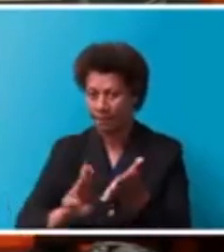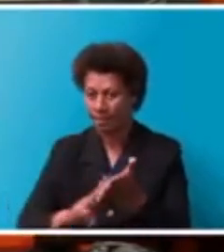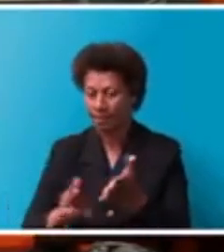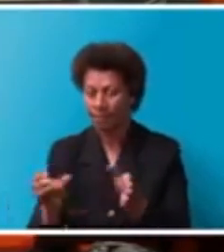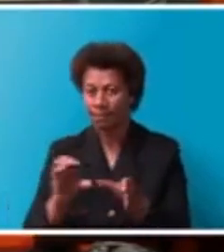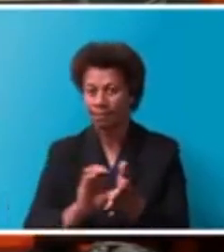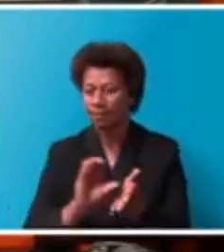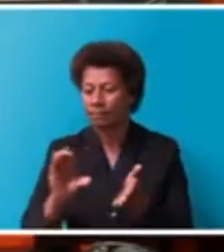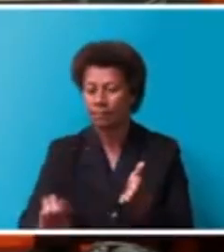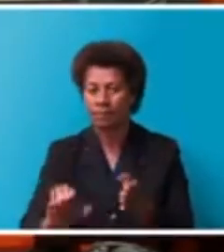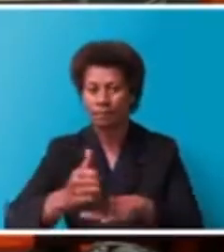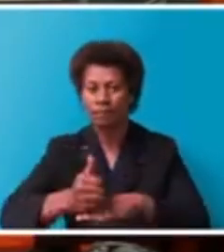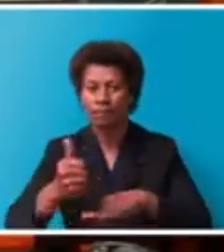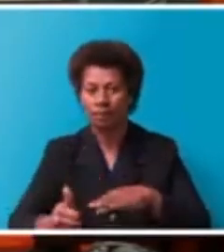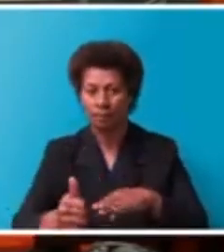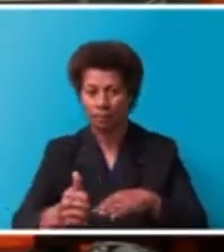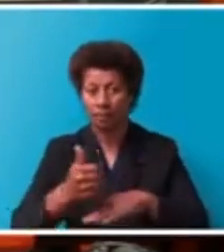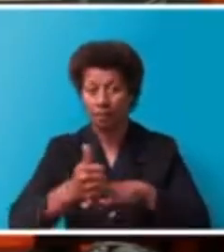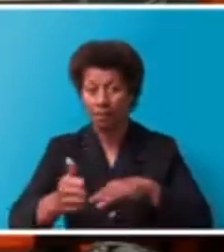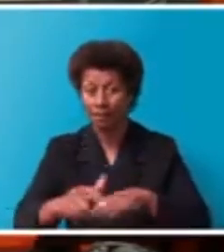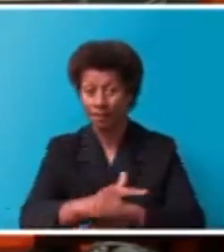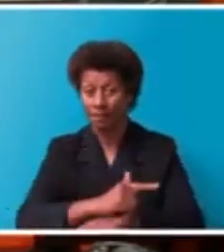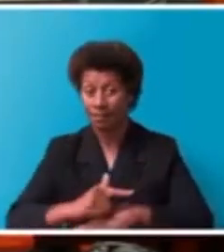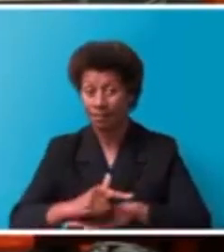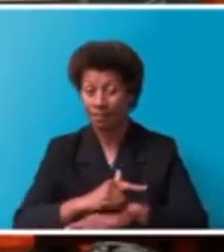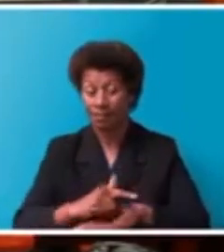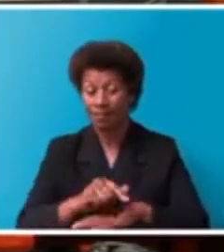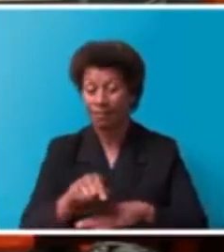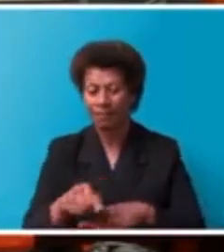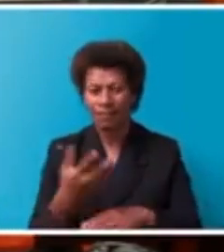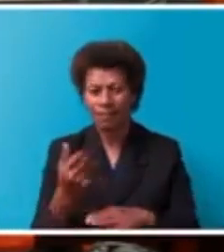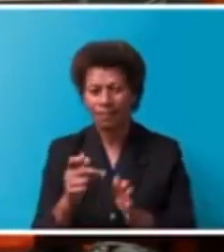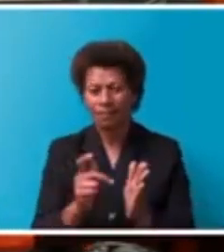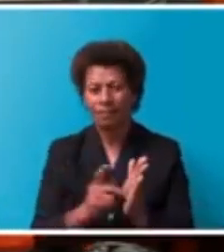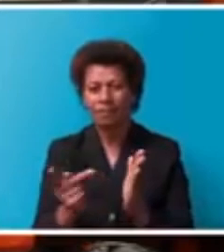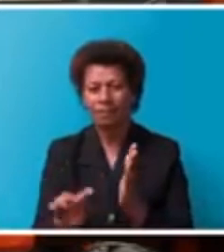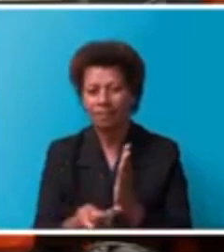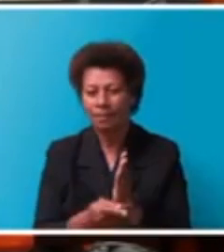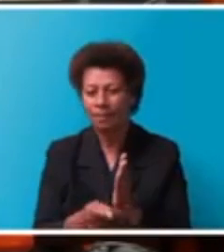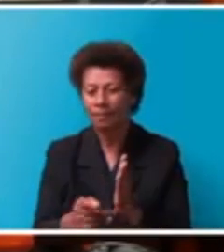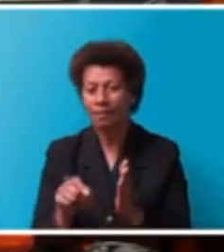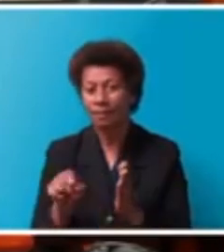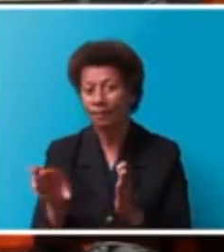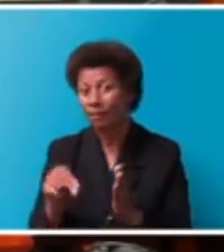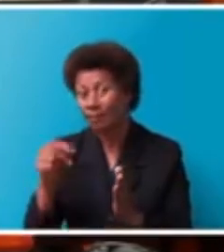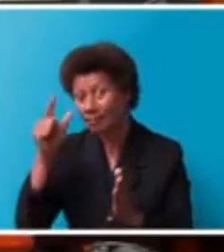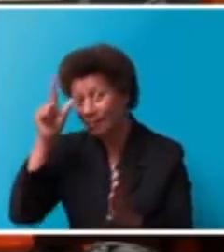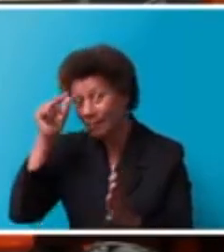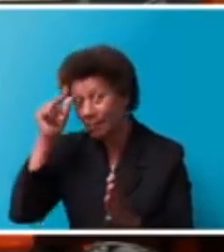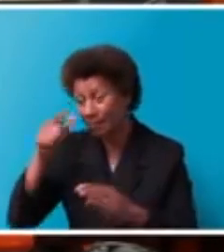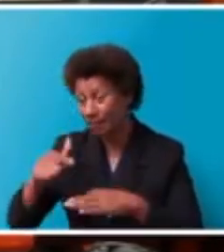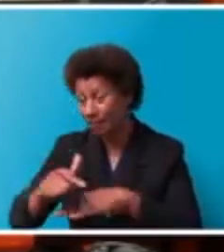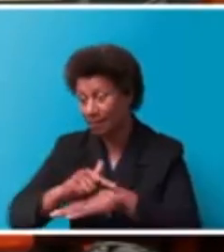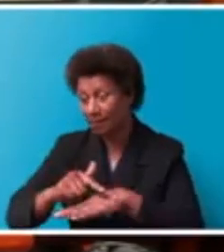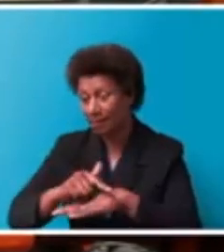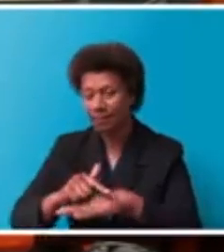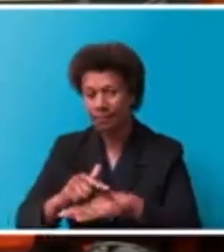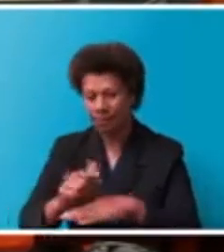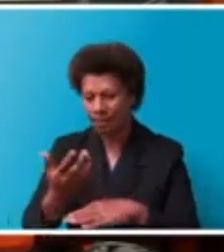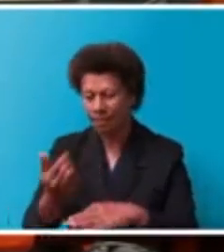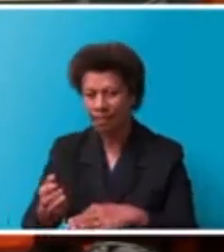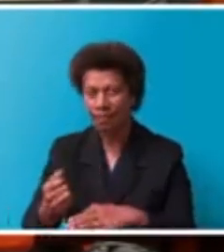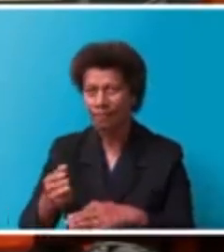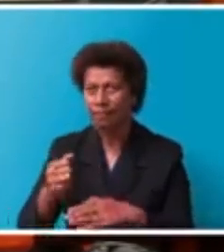Mr. Speaker, through government's land reform initiatives designated to Itau K-Land, they have been able to draw interest from